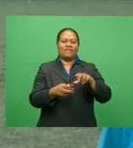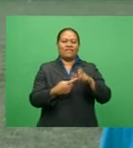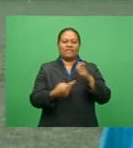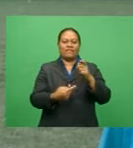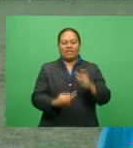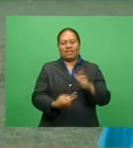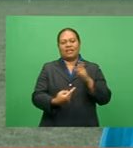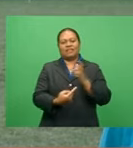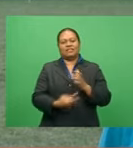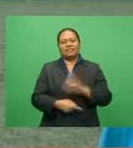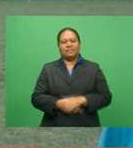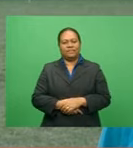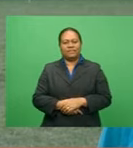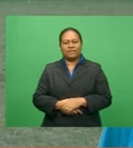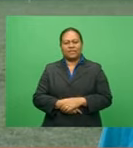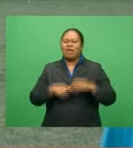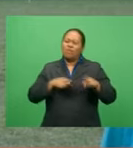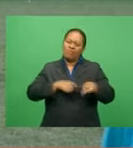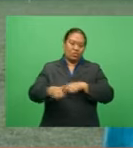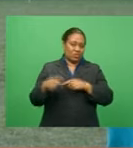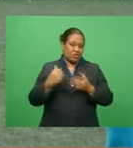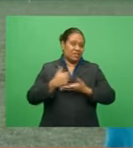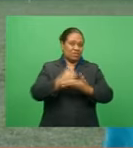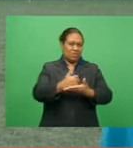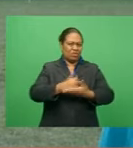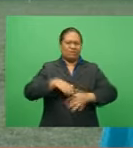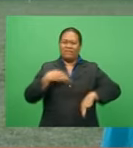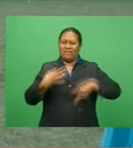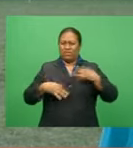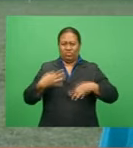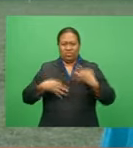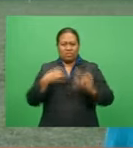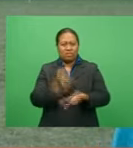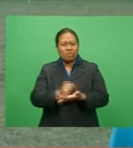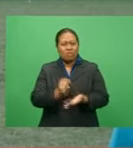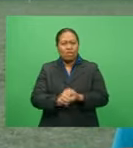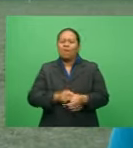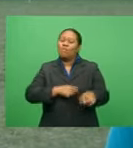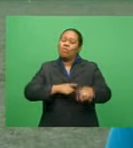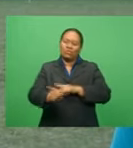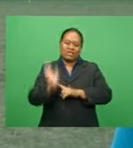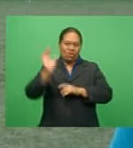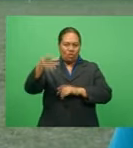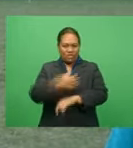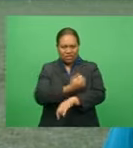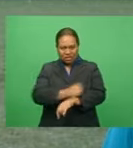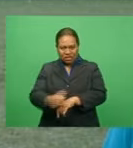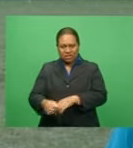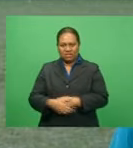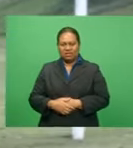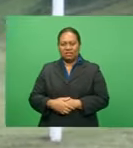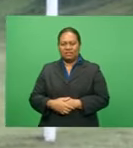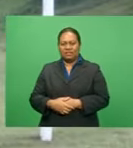Yeah, of course, yes, there are a lot of fans who are frustrated, but mostly the fans from overseas, and